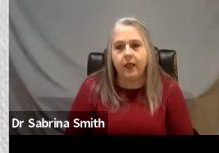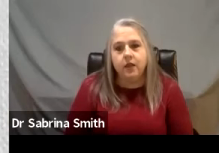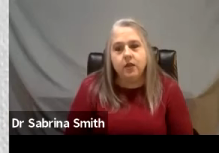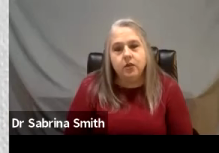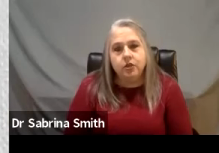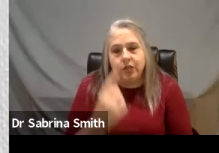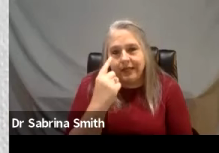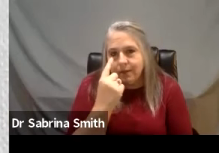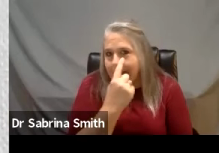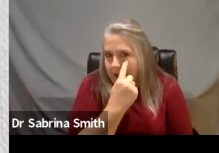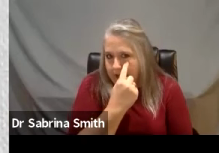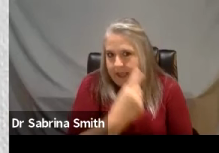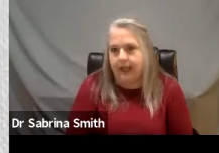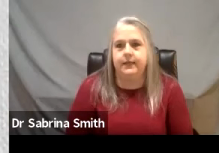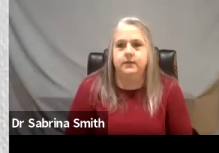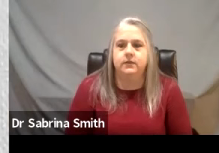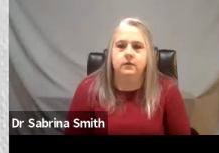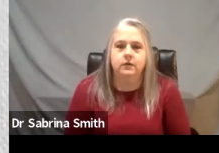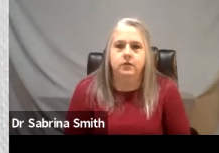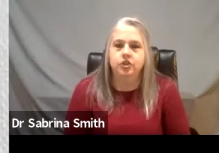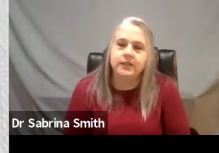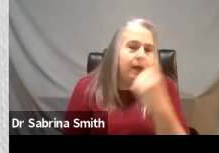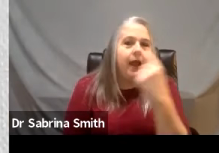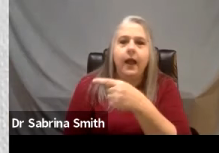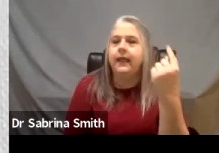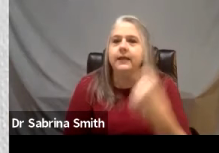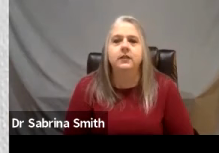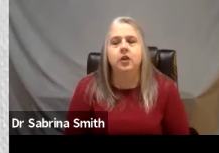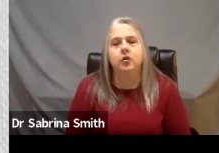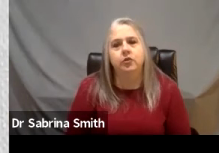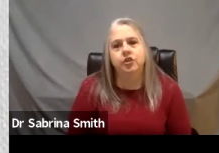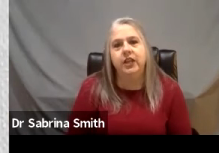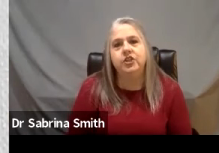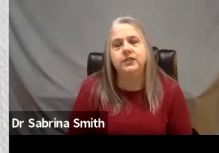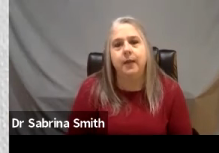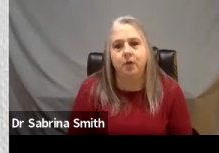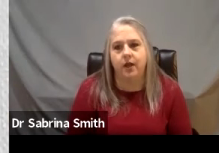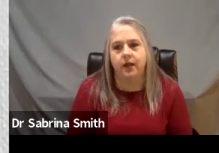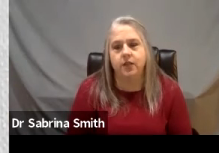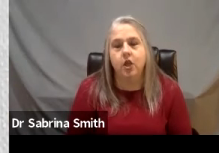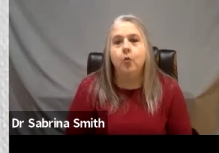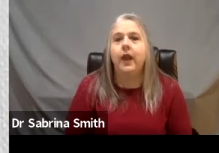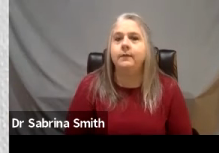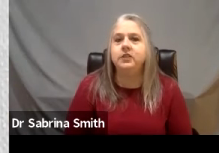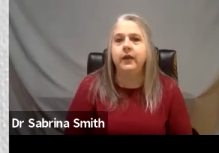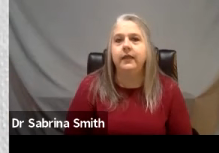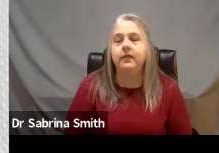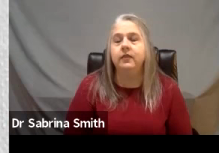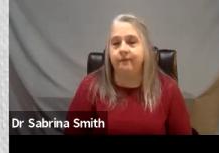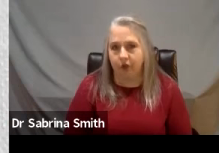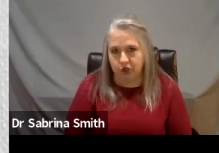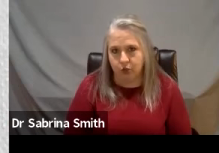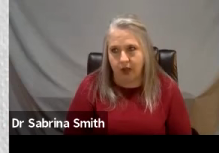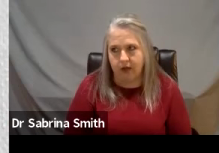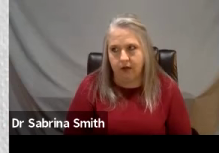Okay, just my eye gaze alone changes that product. When I'm doing